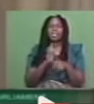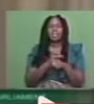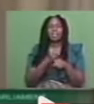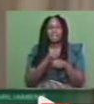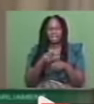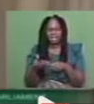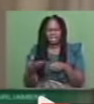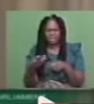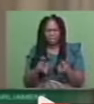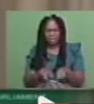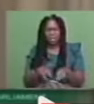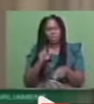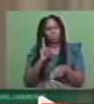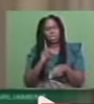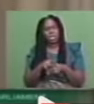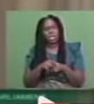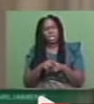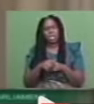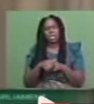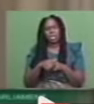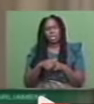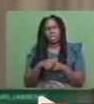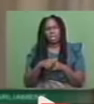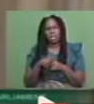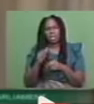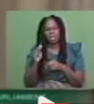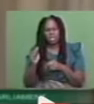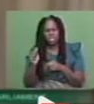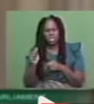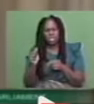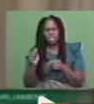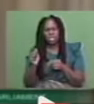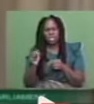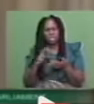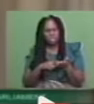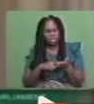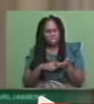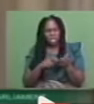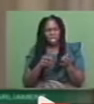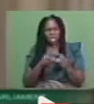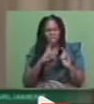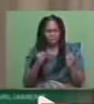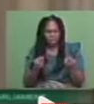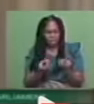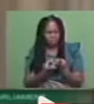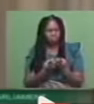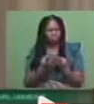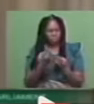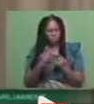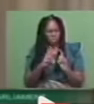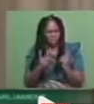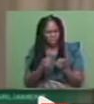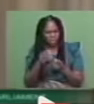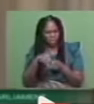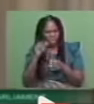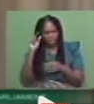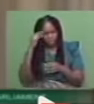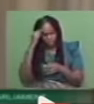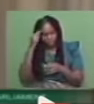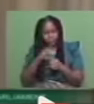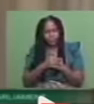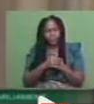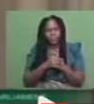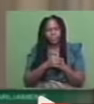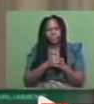Department. That venture was meant to simplify the process of property registration and improve conditions for investments